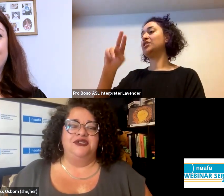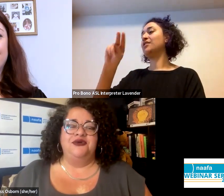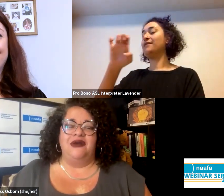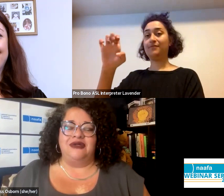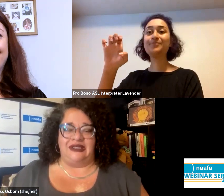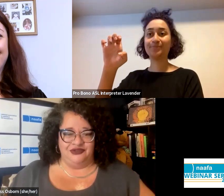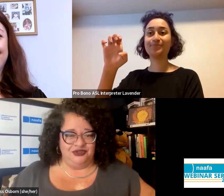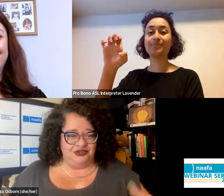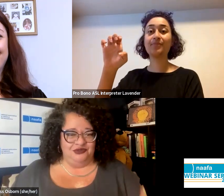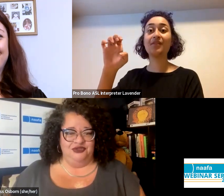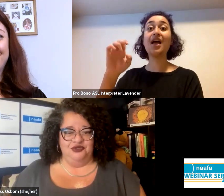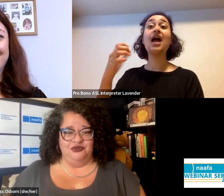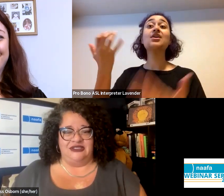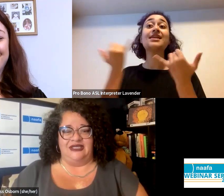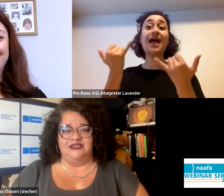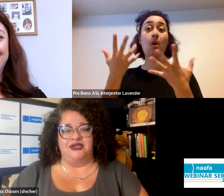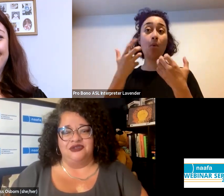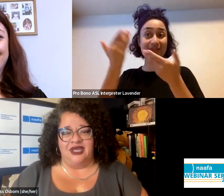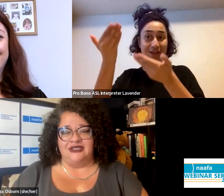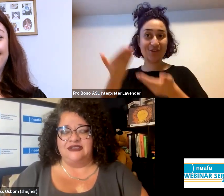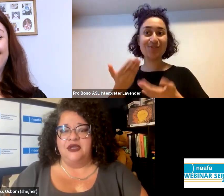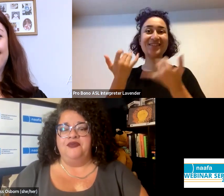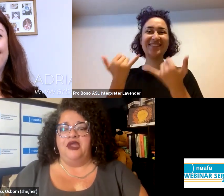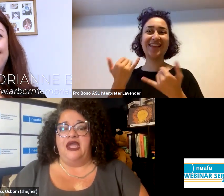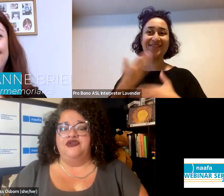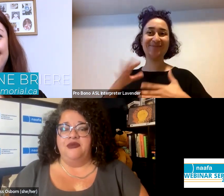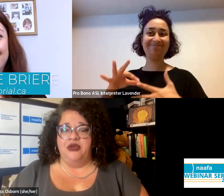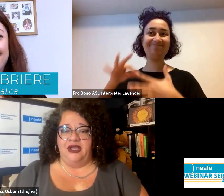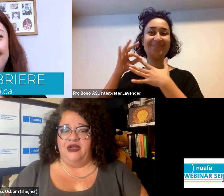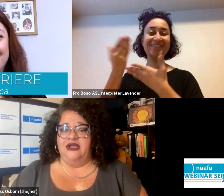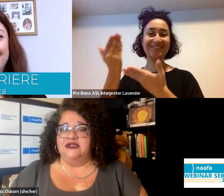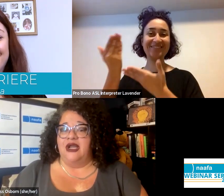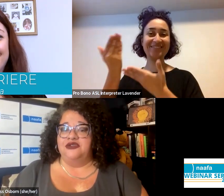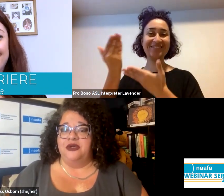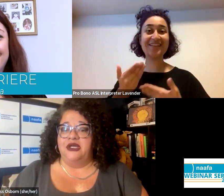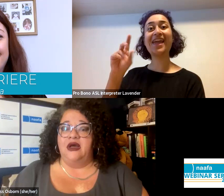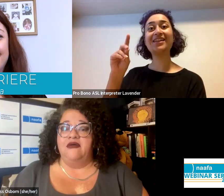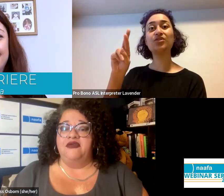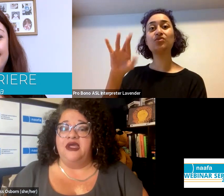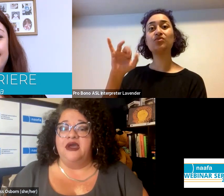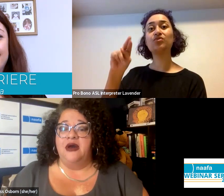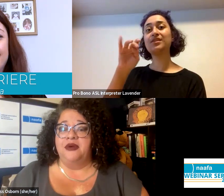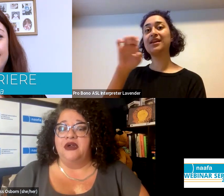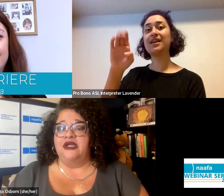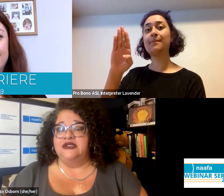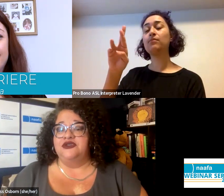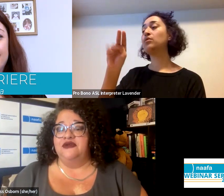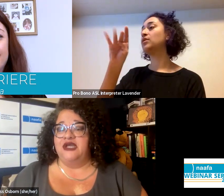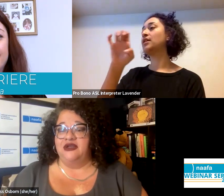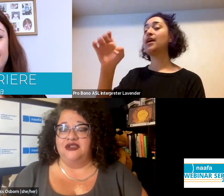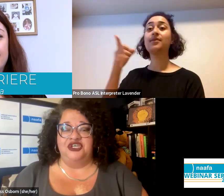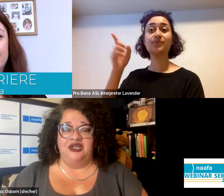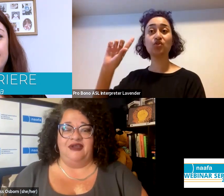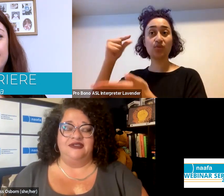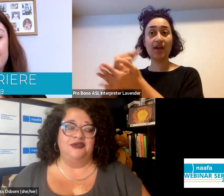further ado, I want to introduce you to today's special guest. Adrienne Briere is a graduate of the Humber Institute